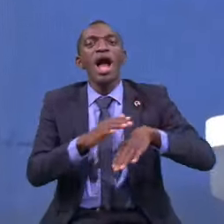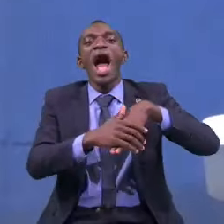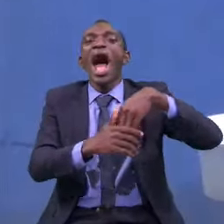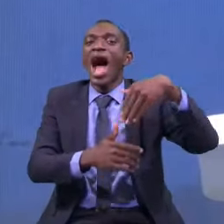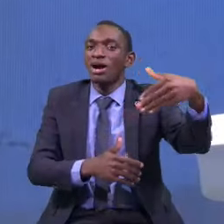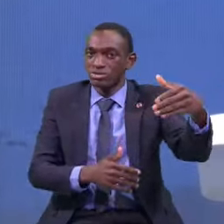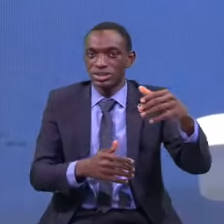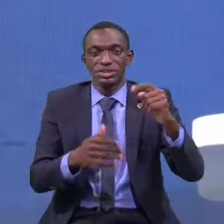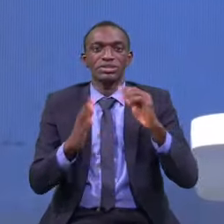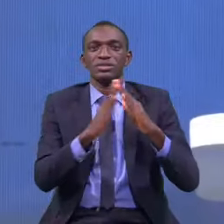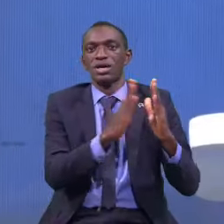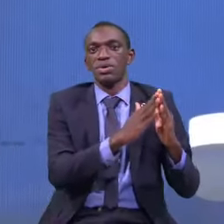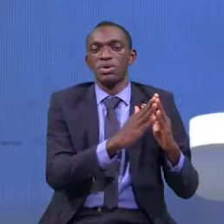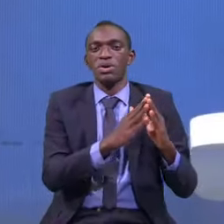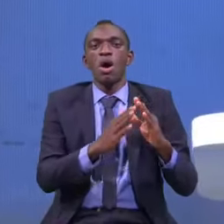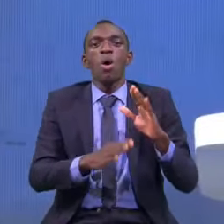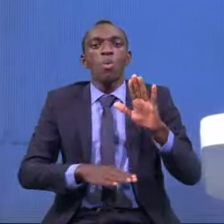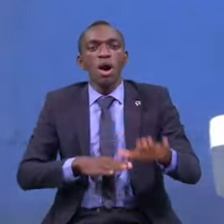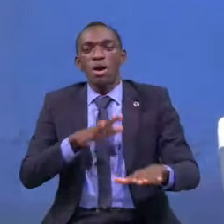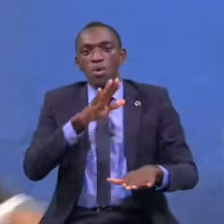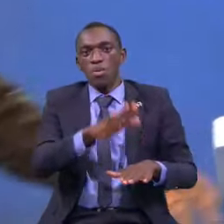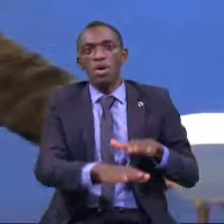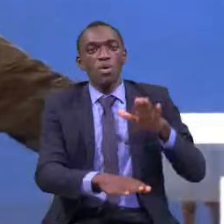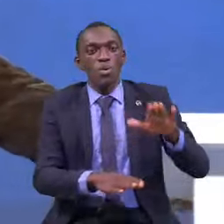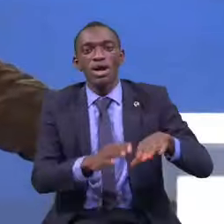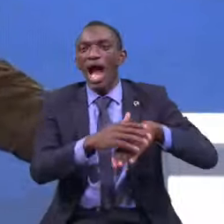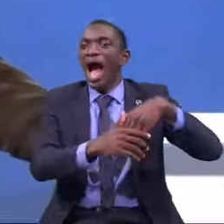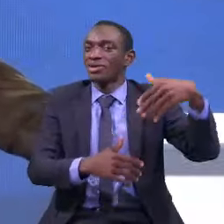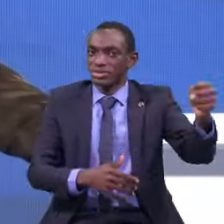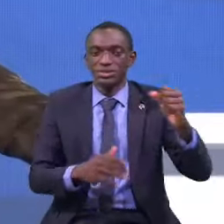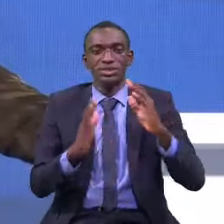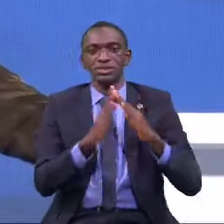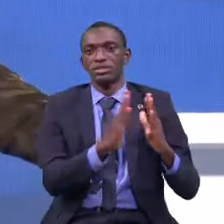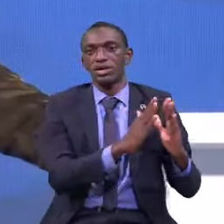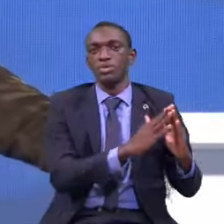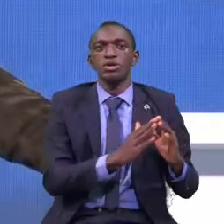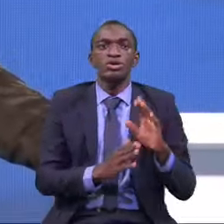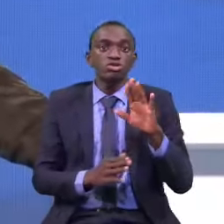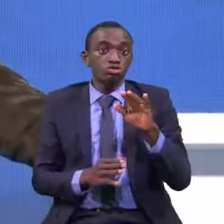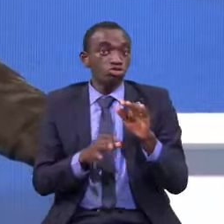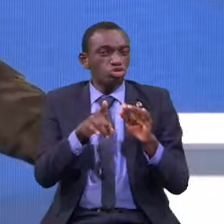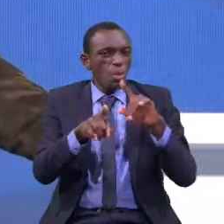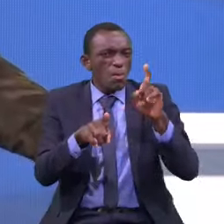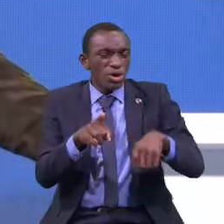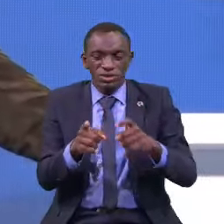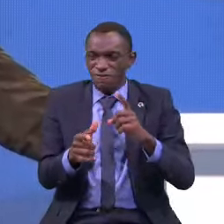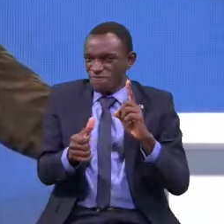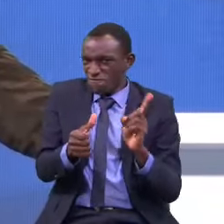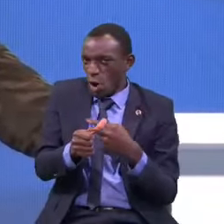Walking out of the town. You must come out before you come in.